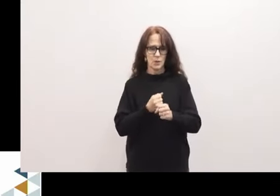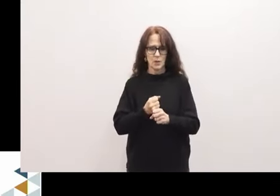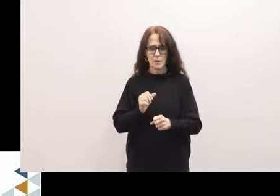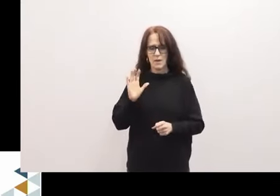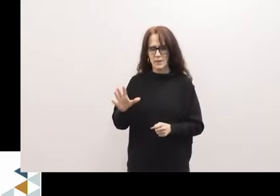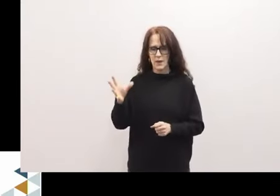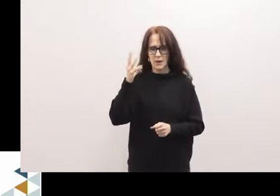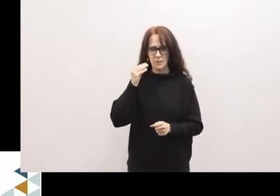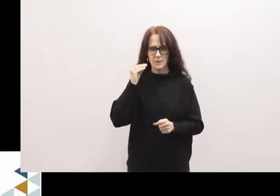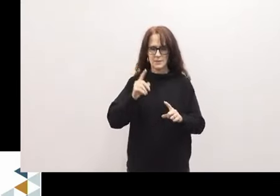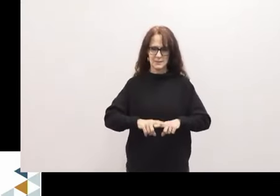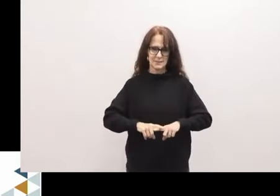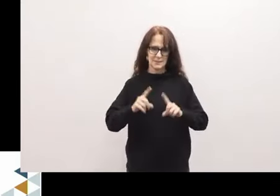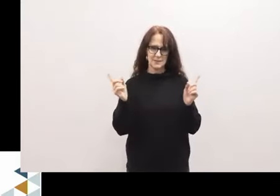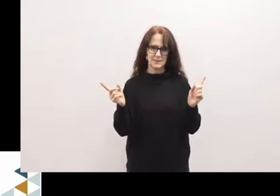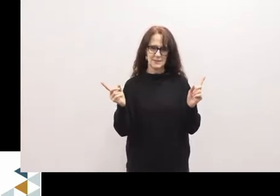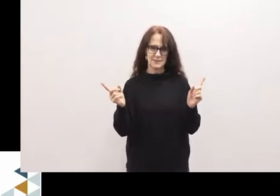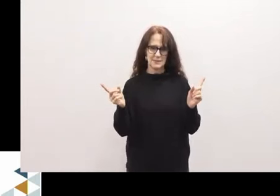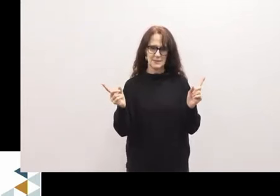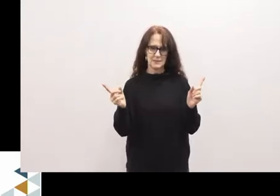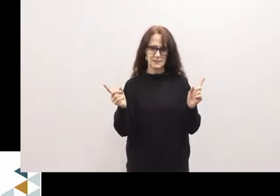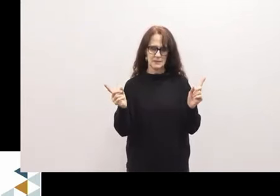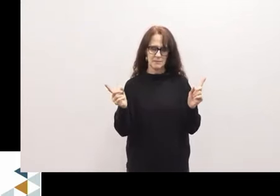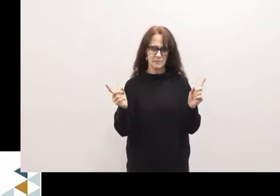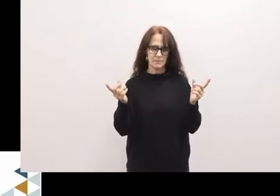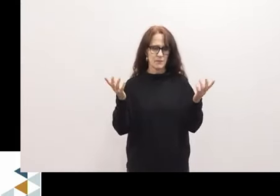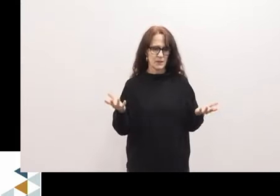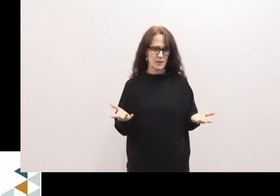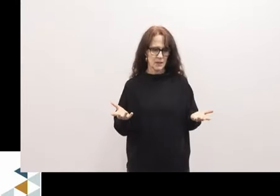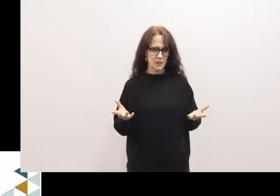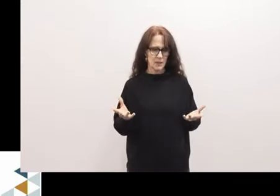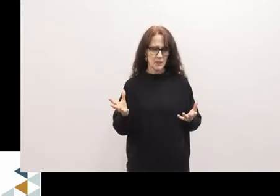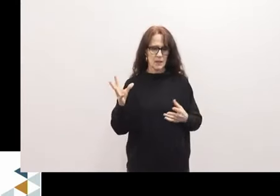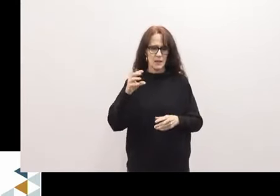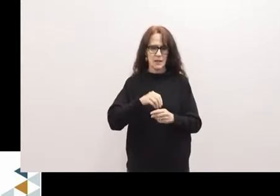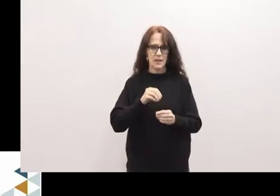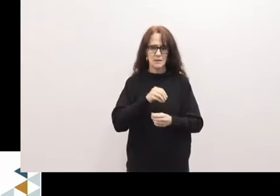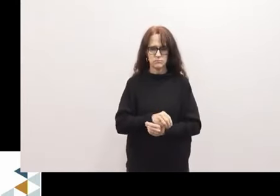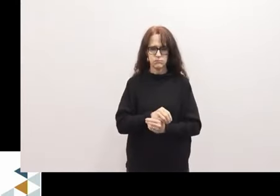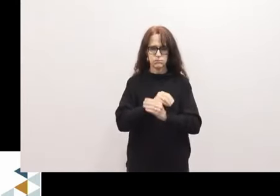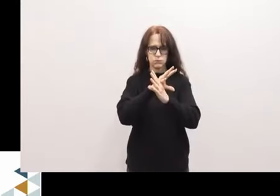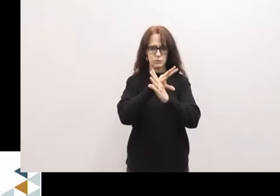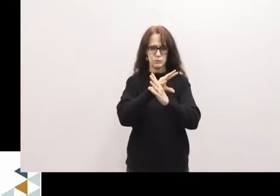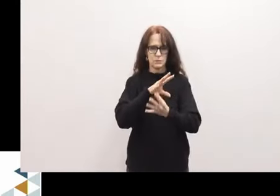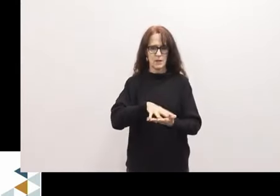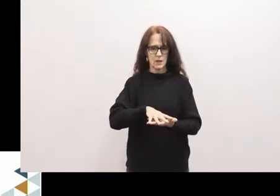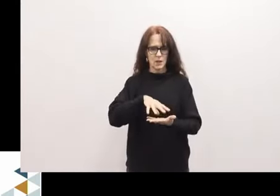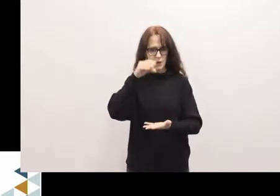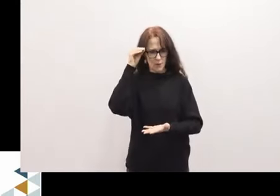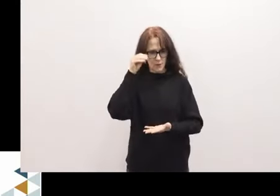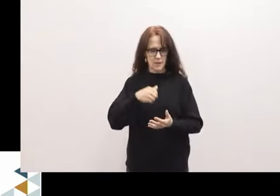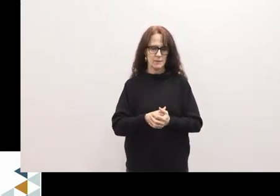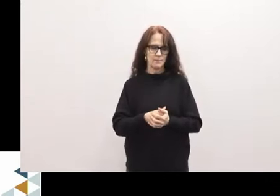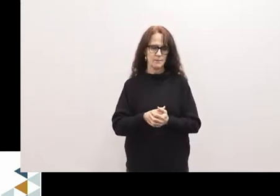very different because they were actually participating in distance learning. We can probably all agree